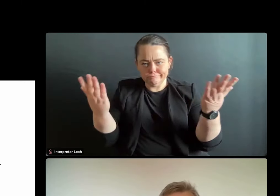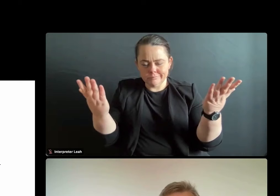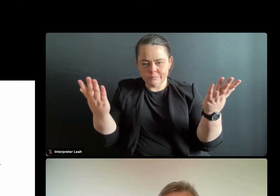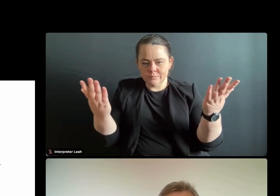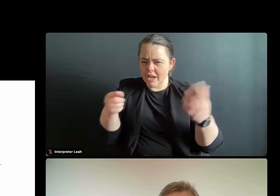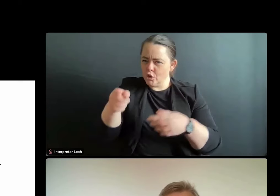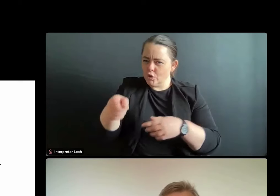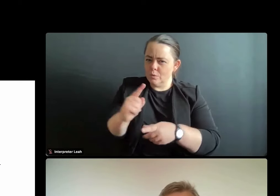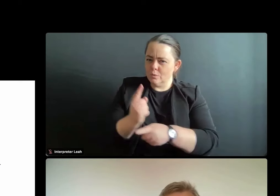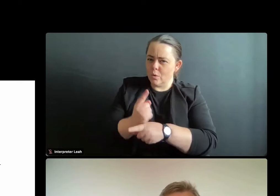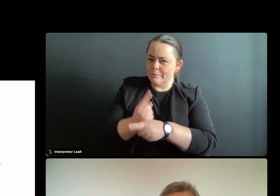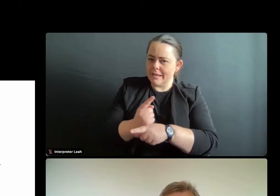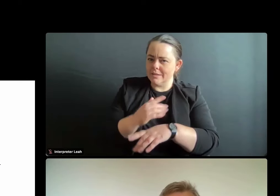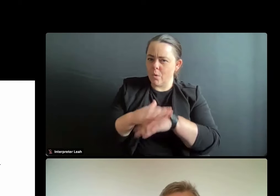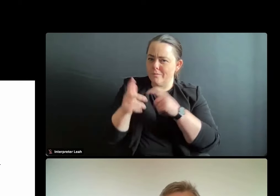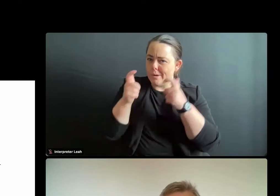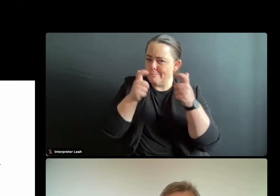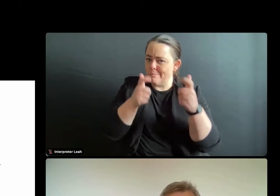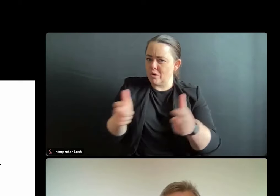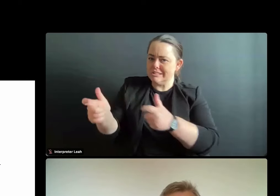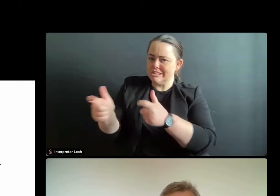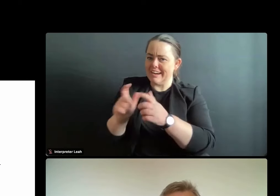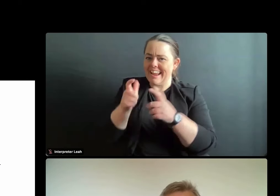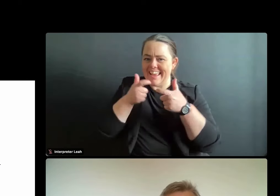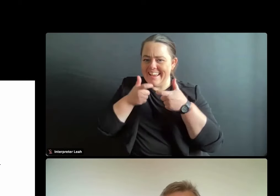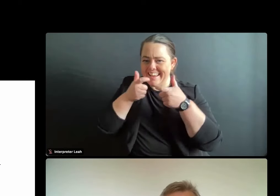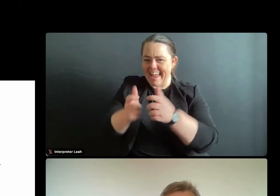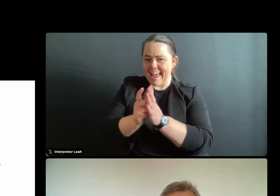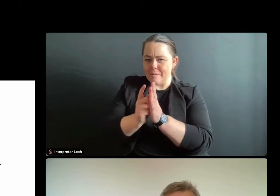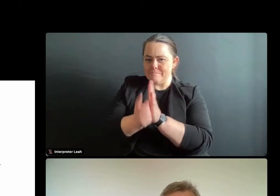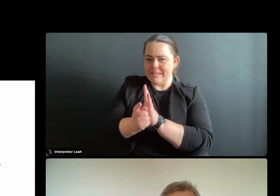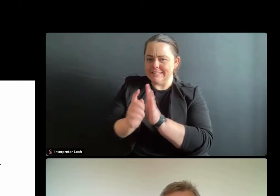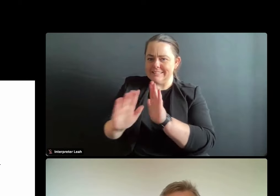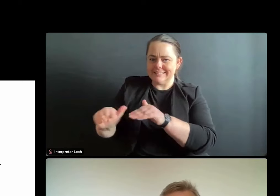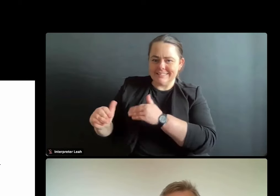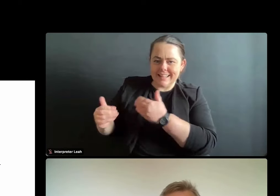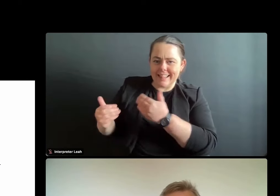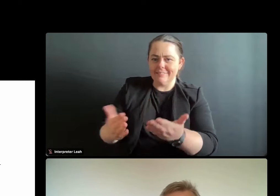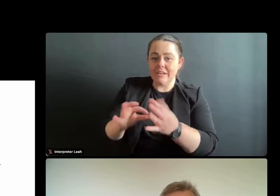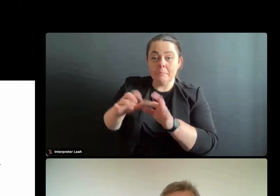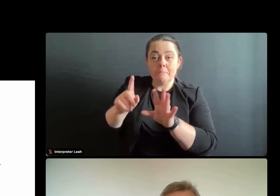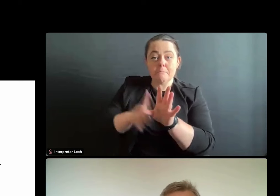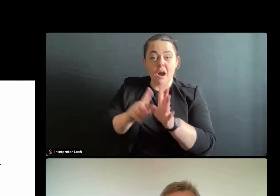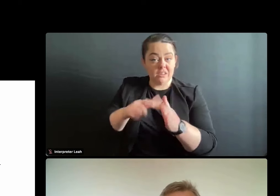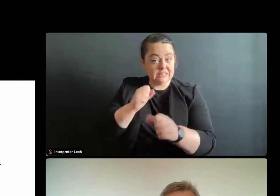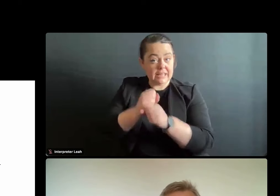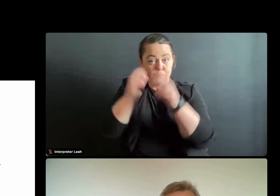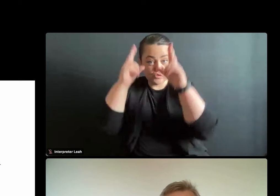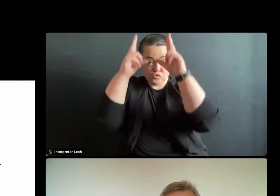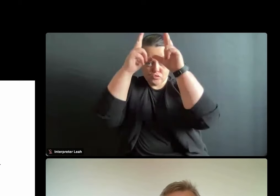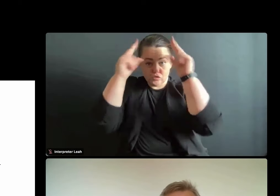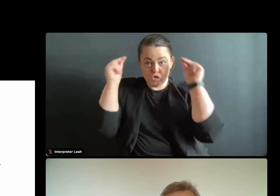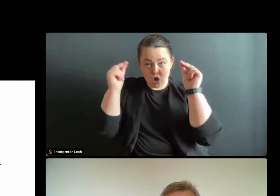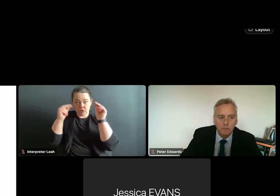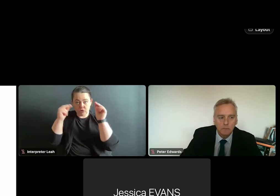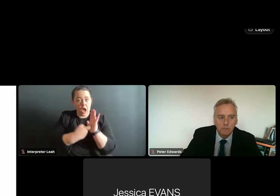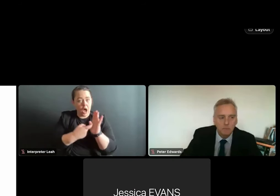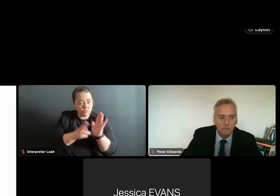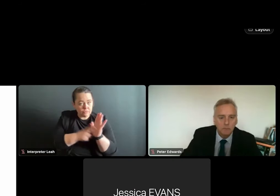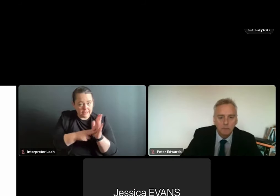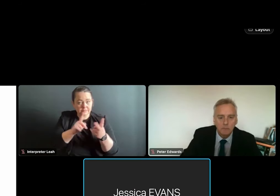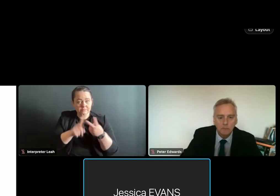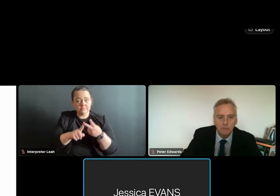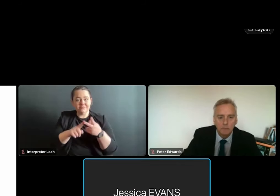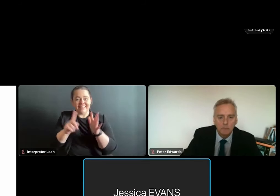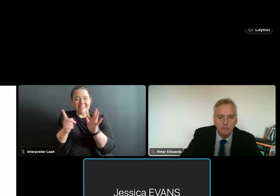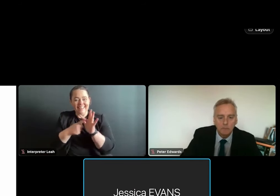made around monitoring the care minutes delivered by registered nurses, enrolled nurses, and personal